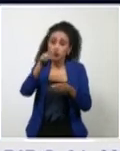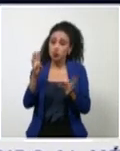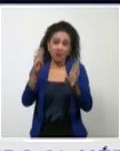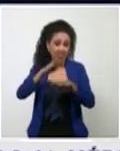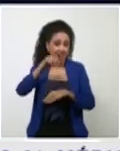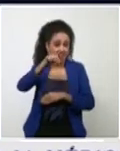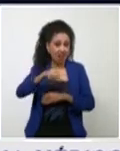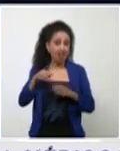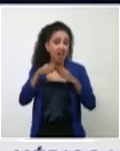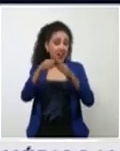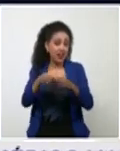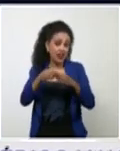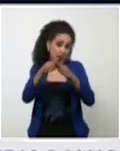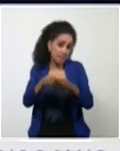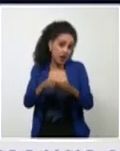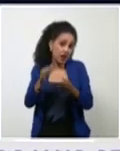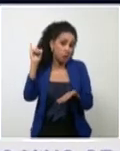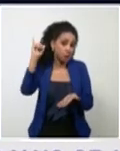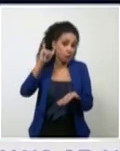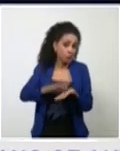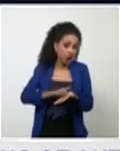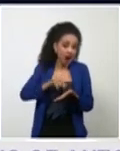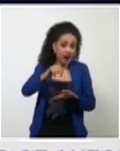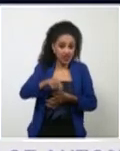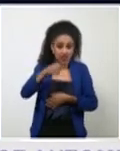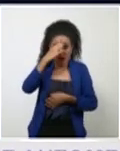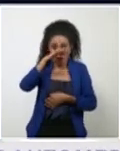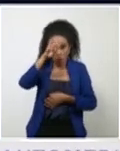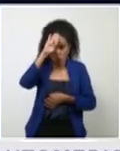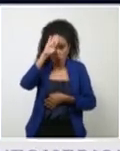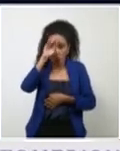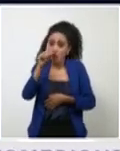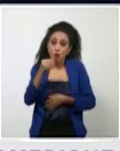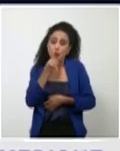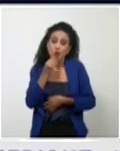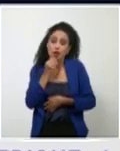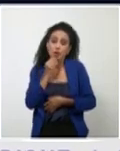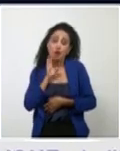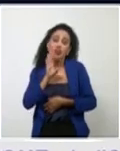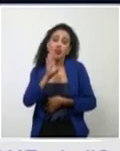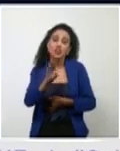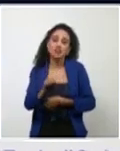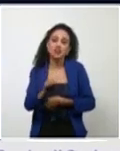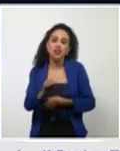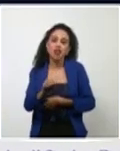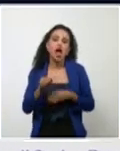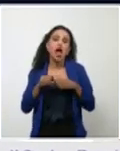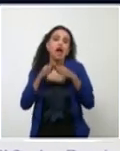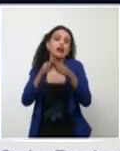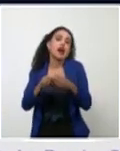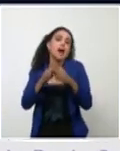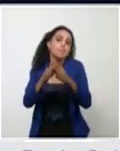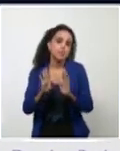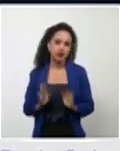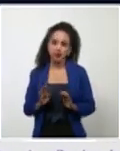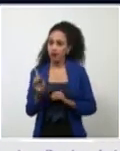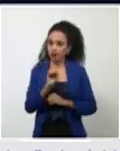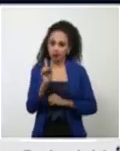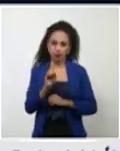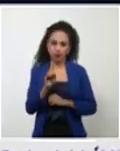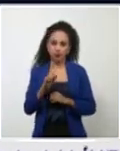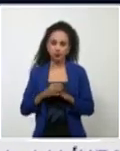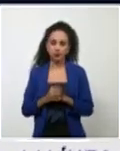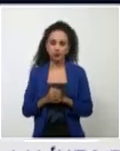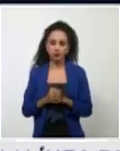from the airport to be admitted at the hospital, and therefore we cannot say that in Granma